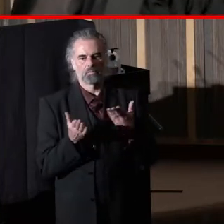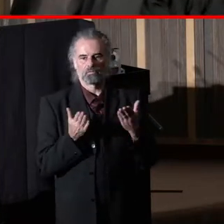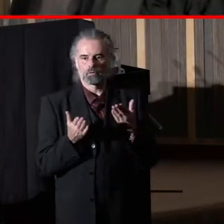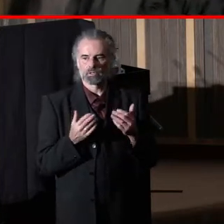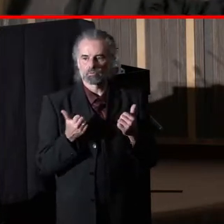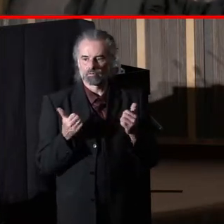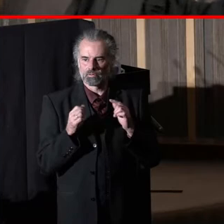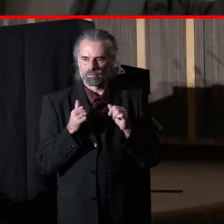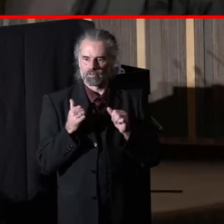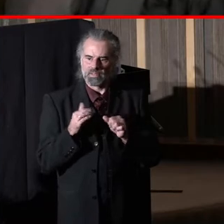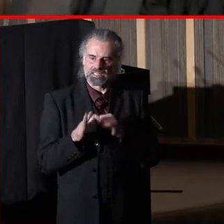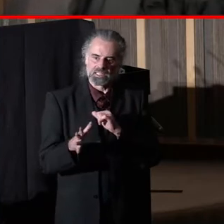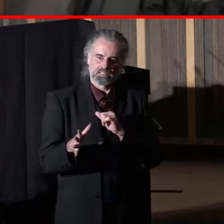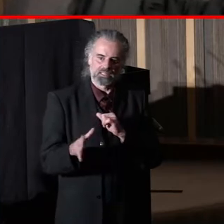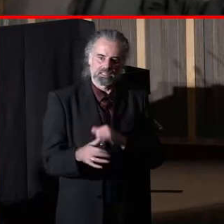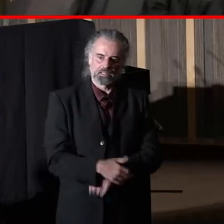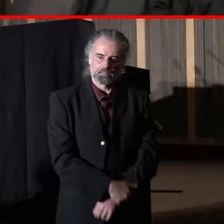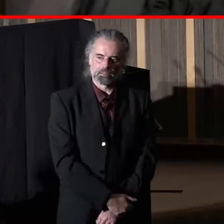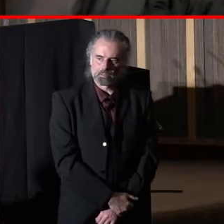That's fantastic.